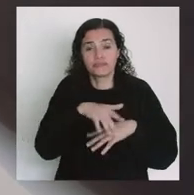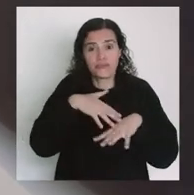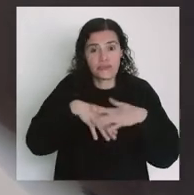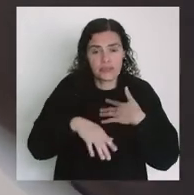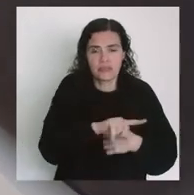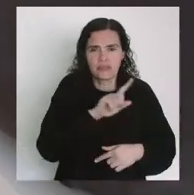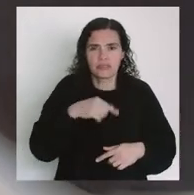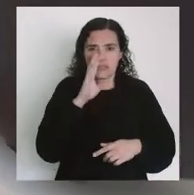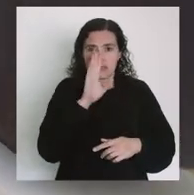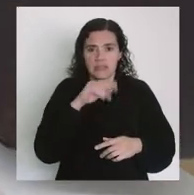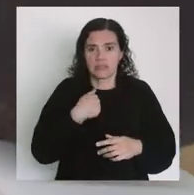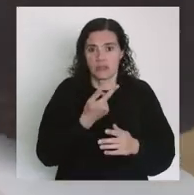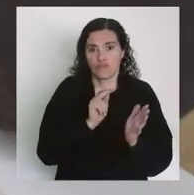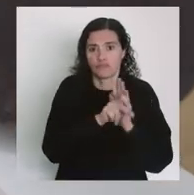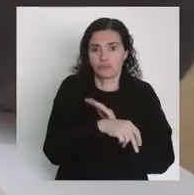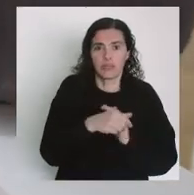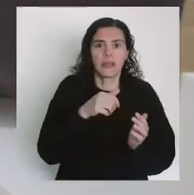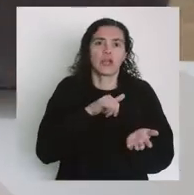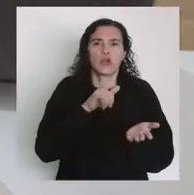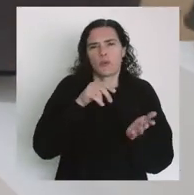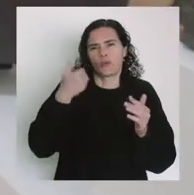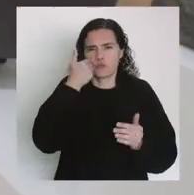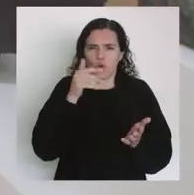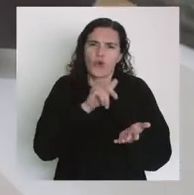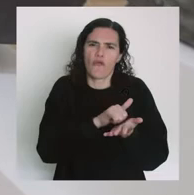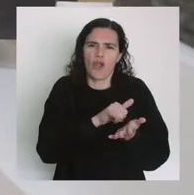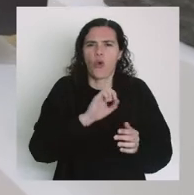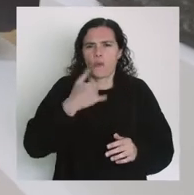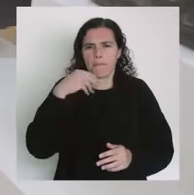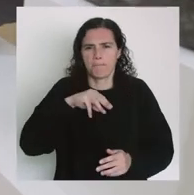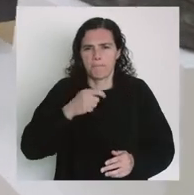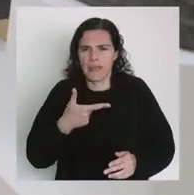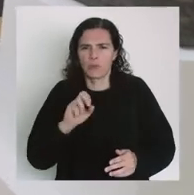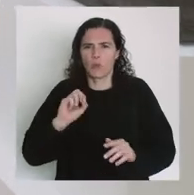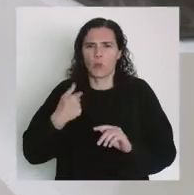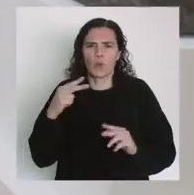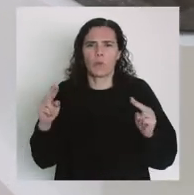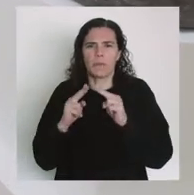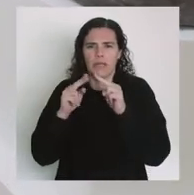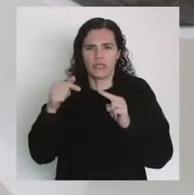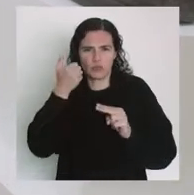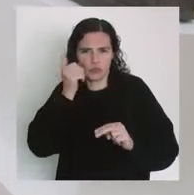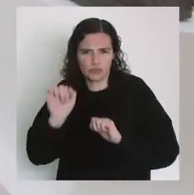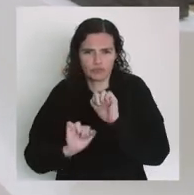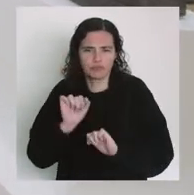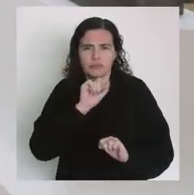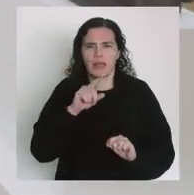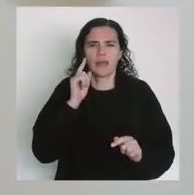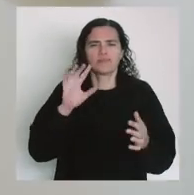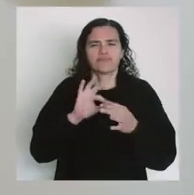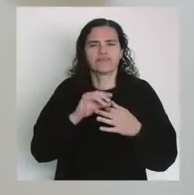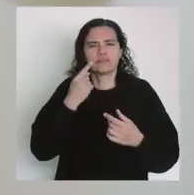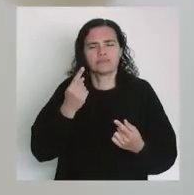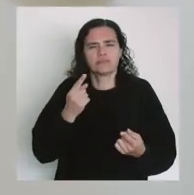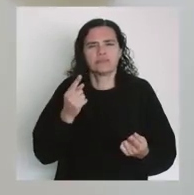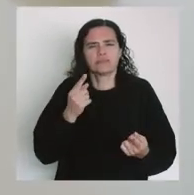you enter the Met, for instance, or the Louvre, of many encyclopedic museums in the world,